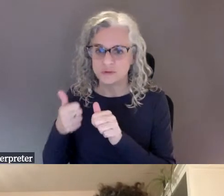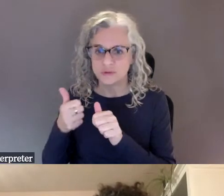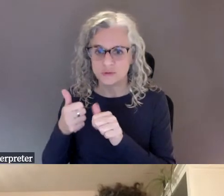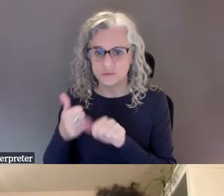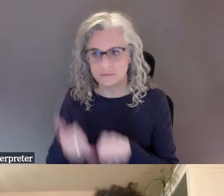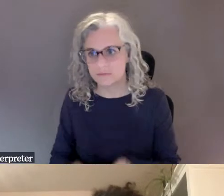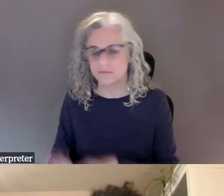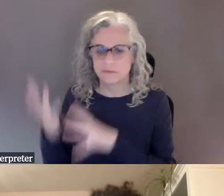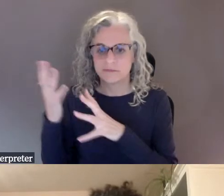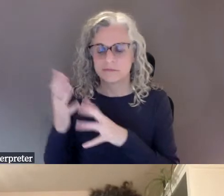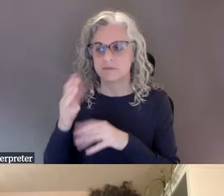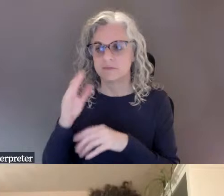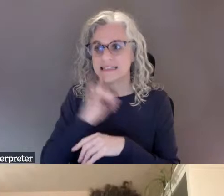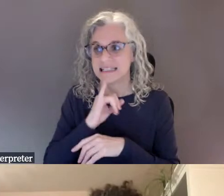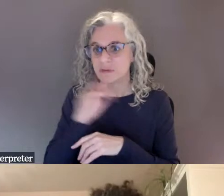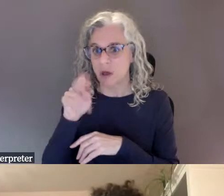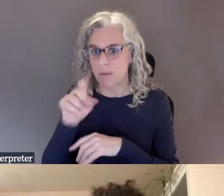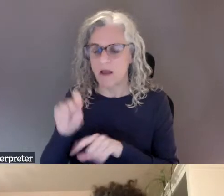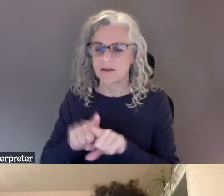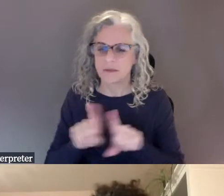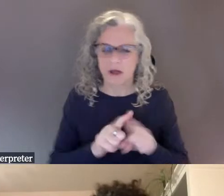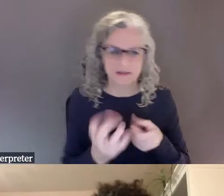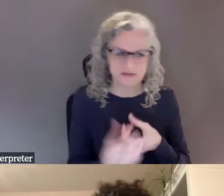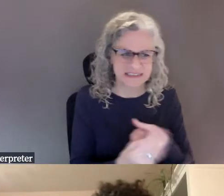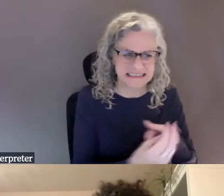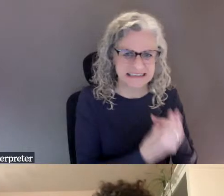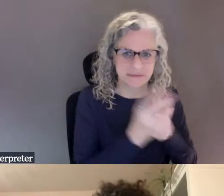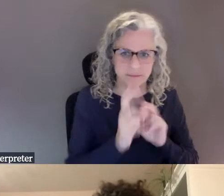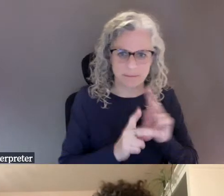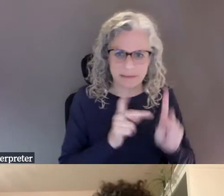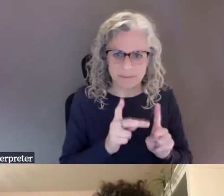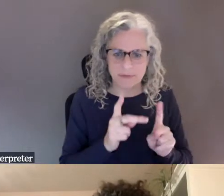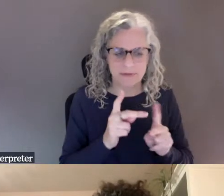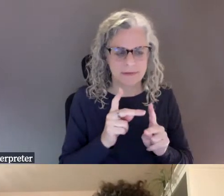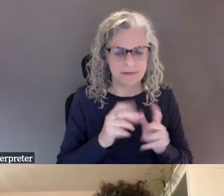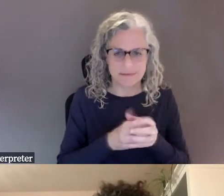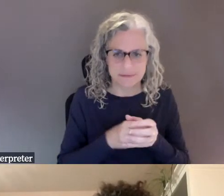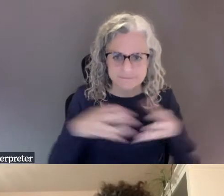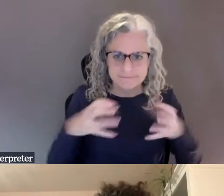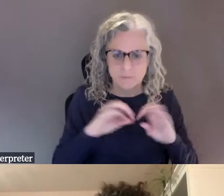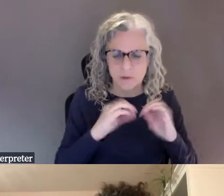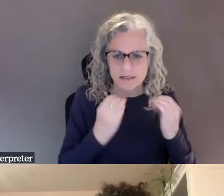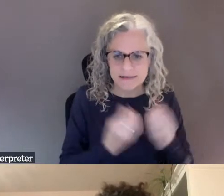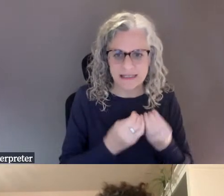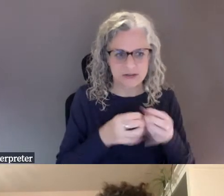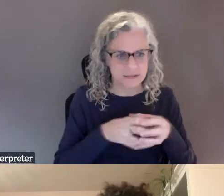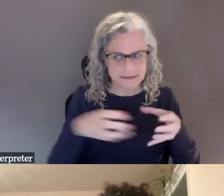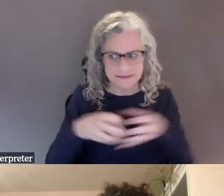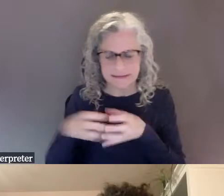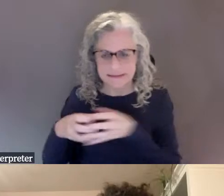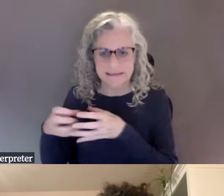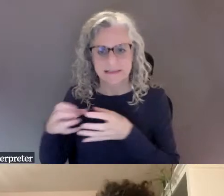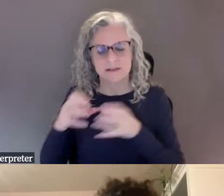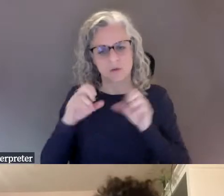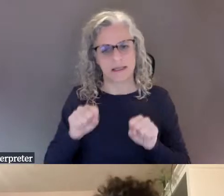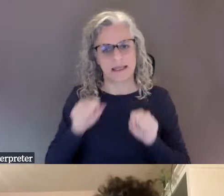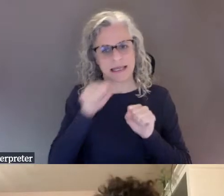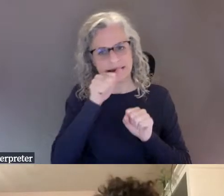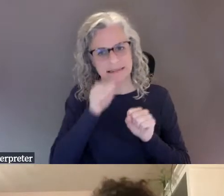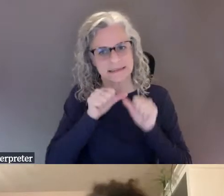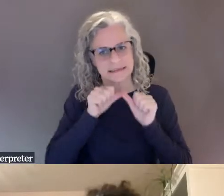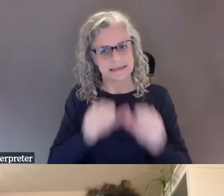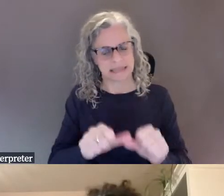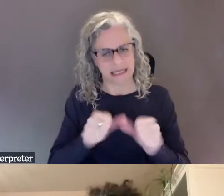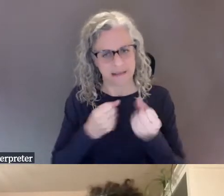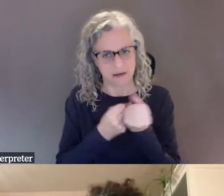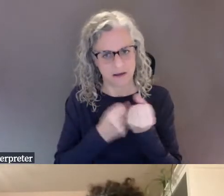like engage people, bring people in, build up our organizations to be able to sustain our campaigns in the